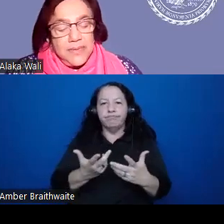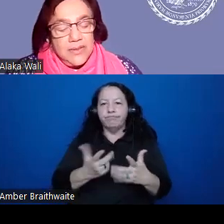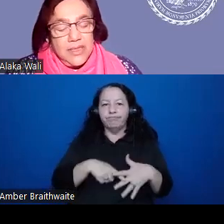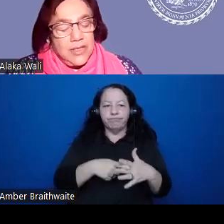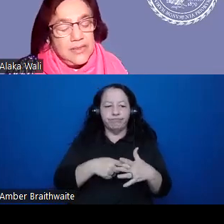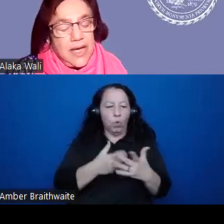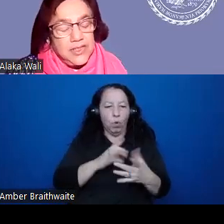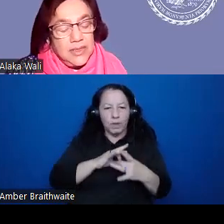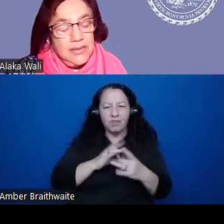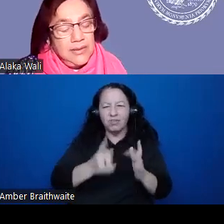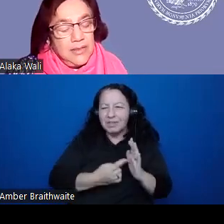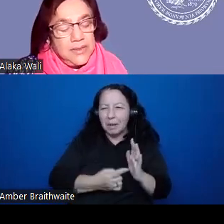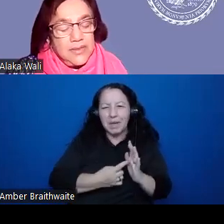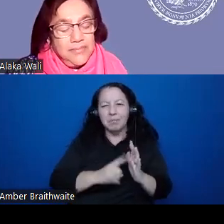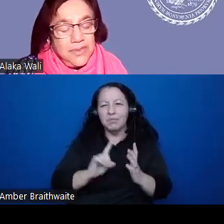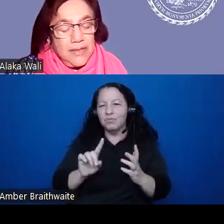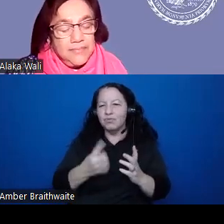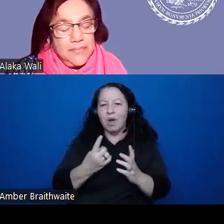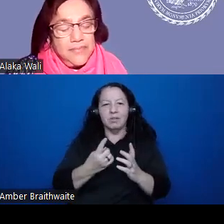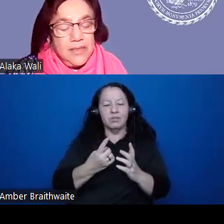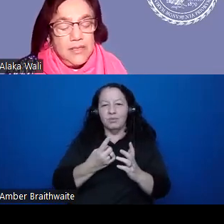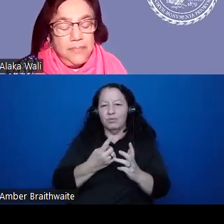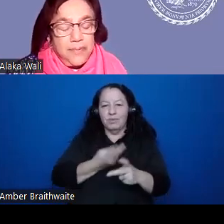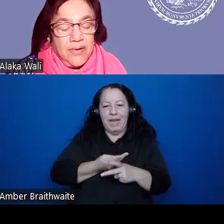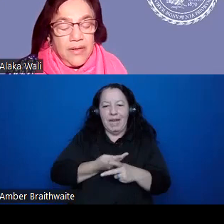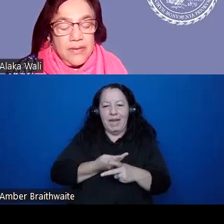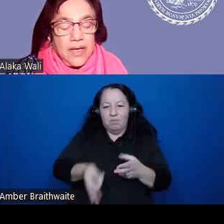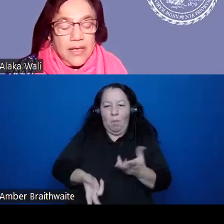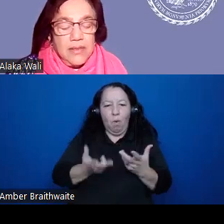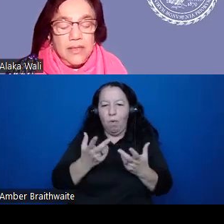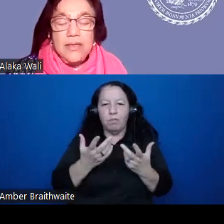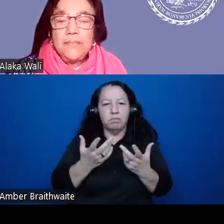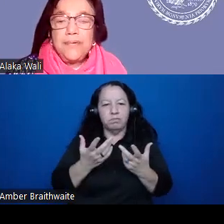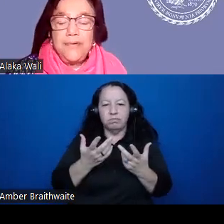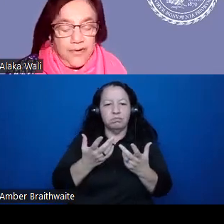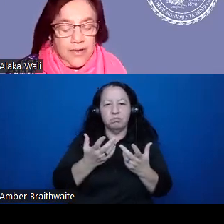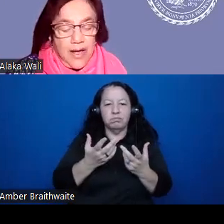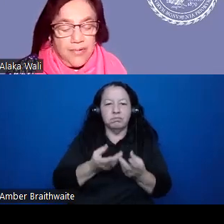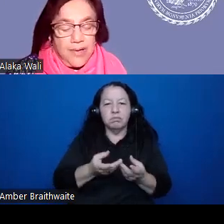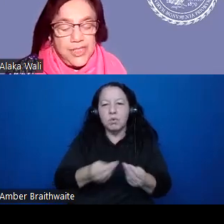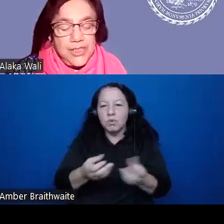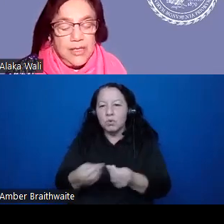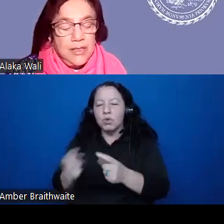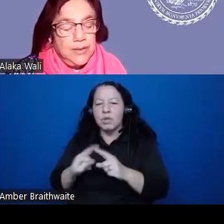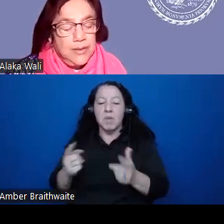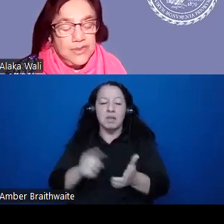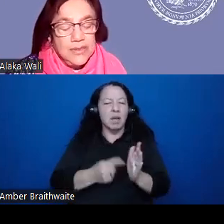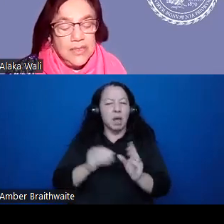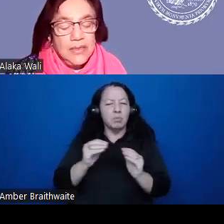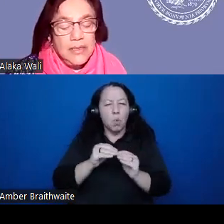sometimes merely transactional, but sometimes something deeper that can lead to improved collaboration and